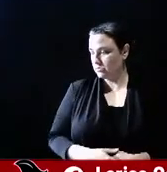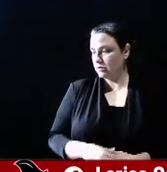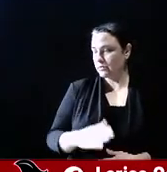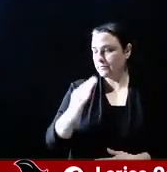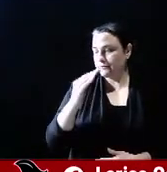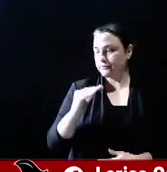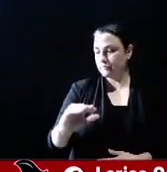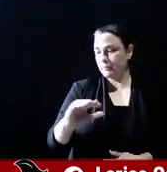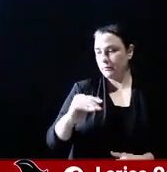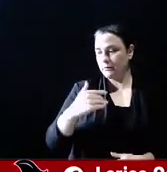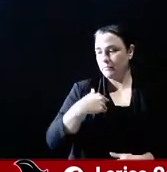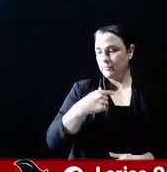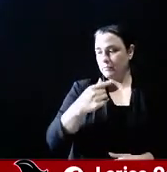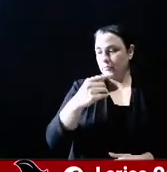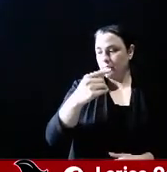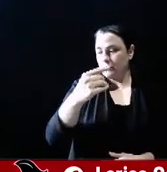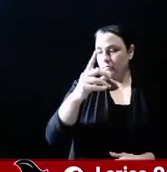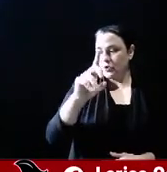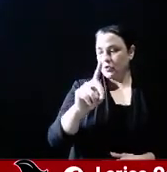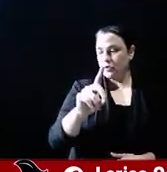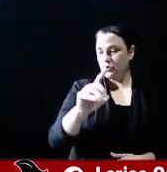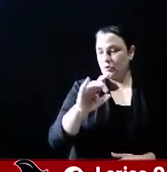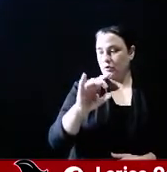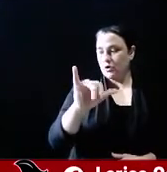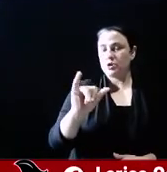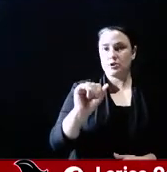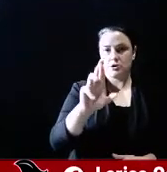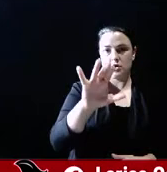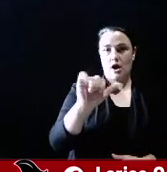Yariana Josiah Vega.